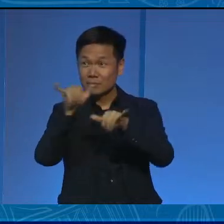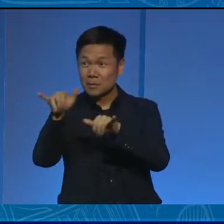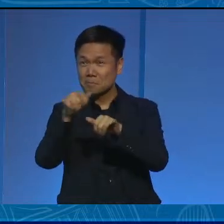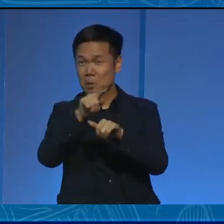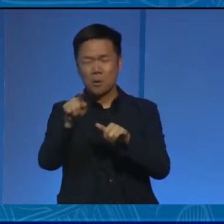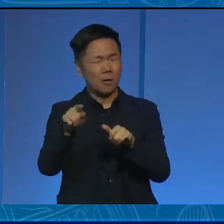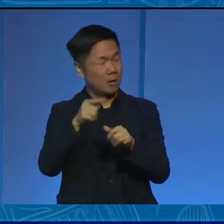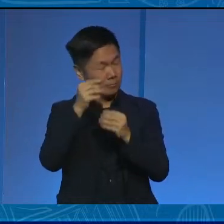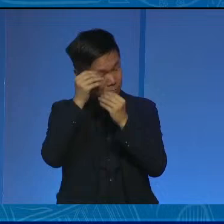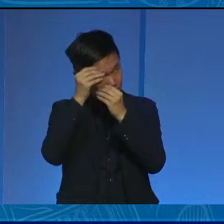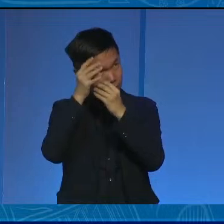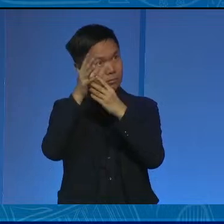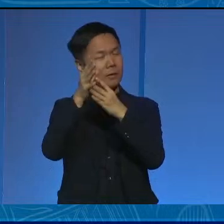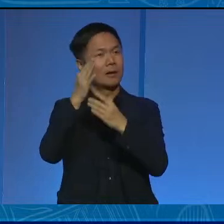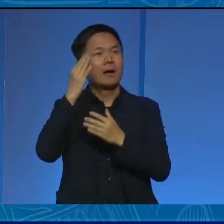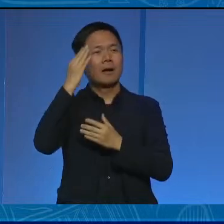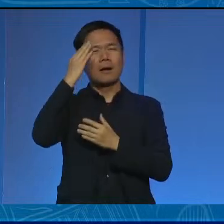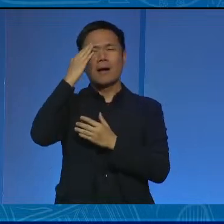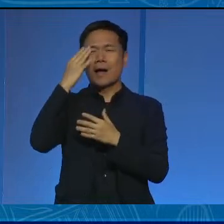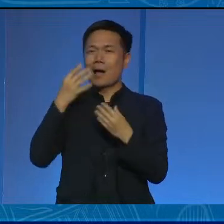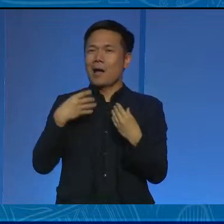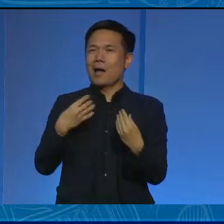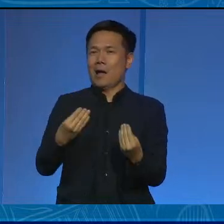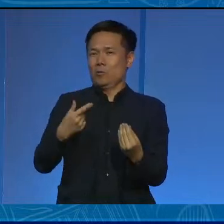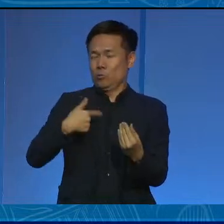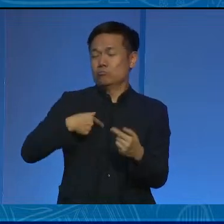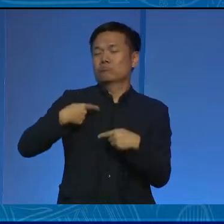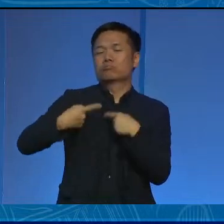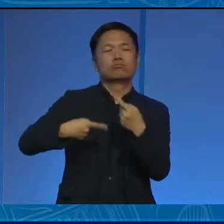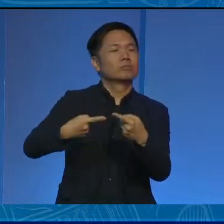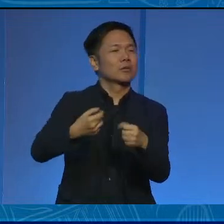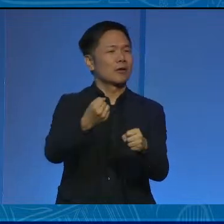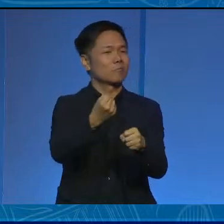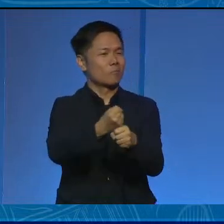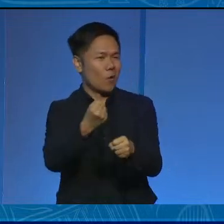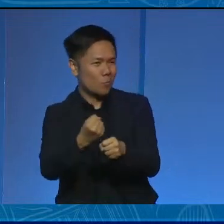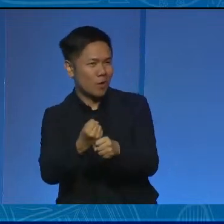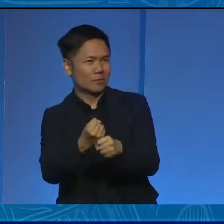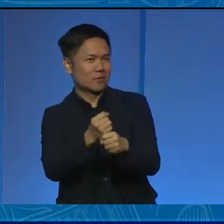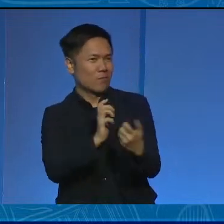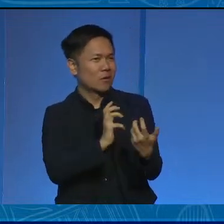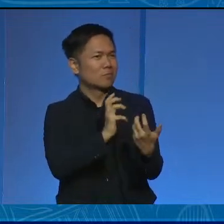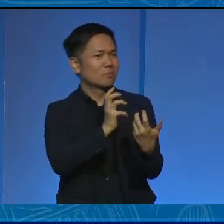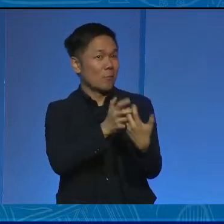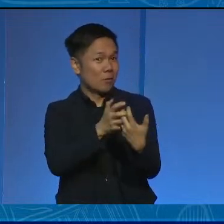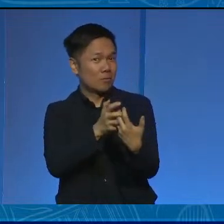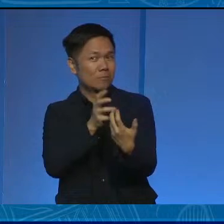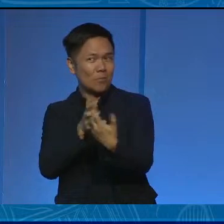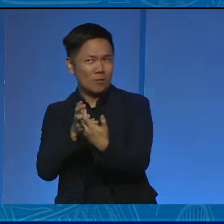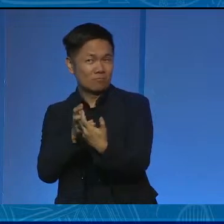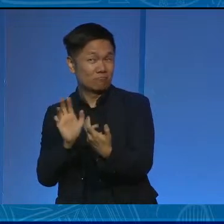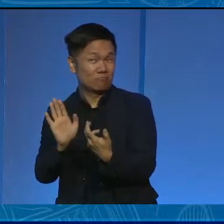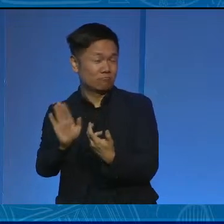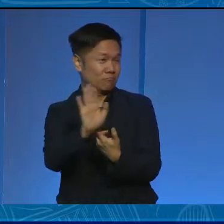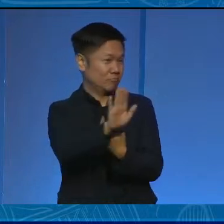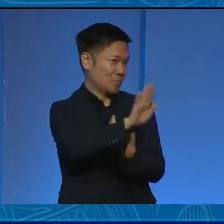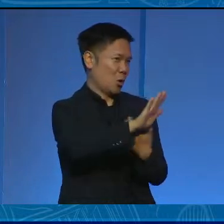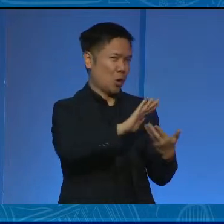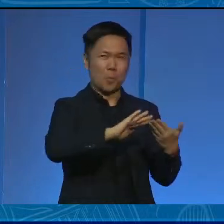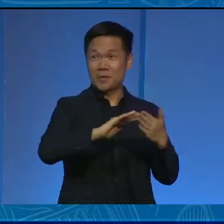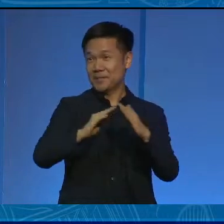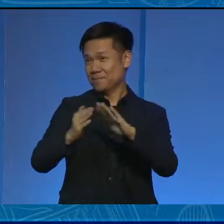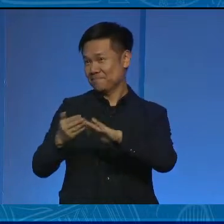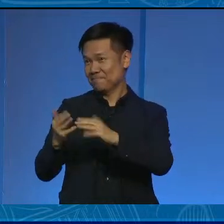will be translated into concrete actions in our respective communities. I take this occasion